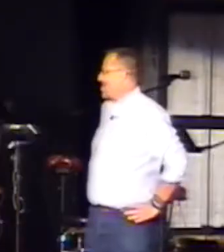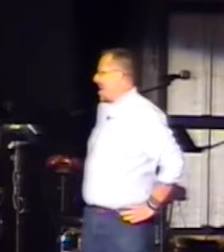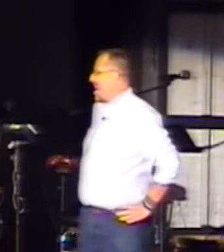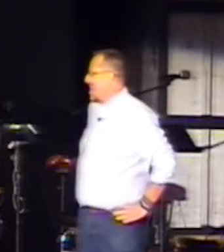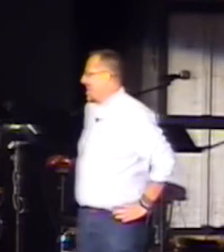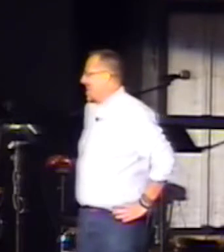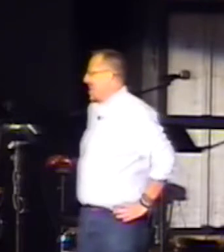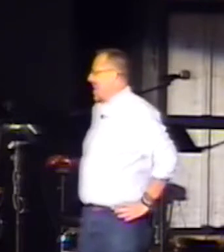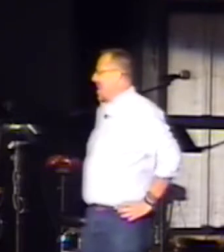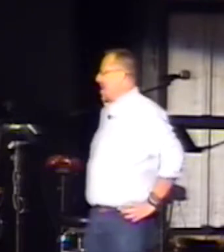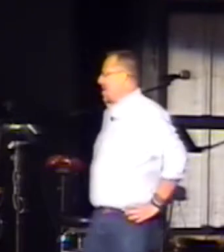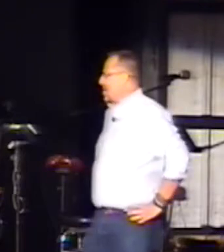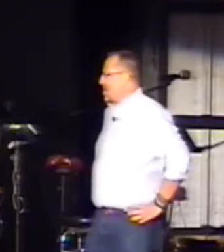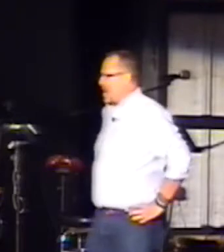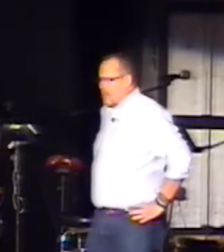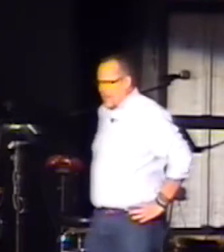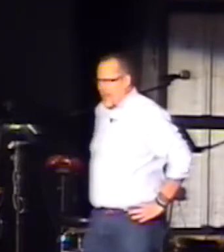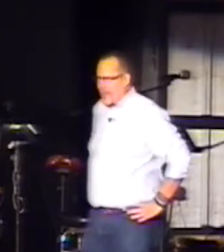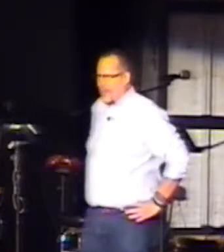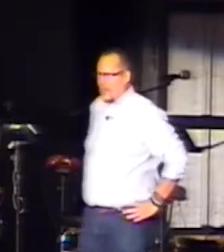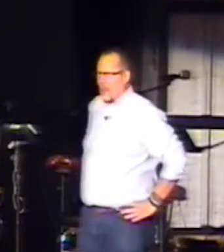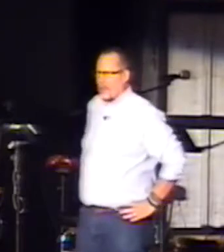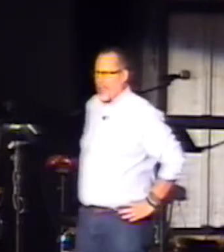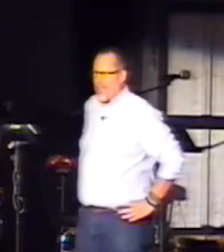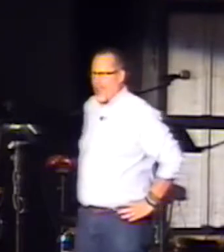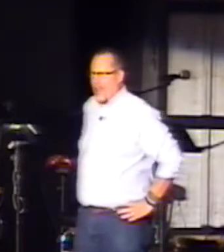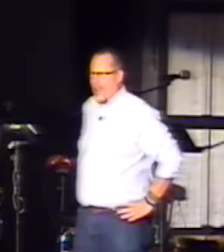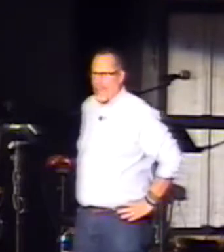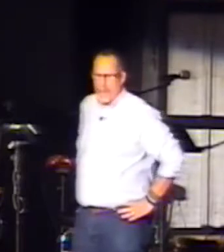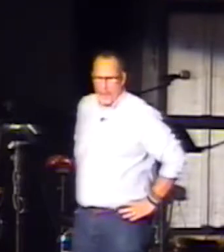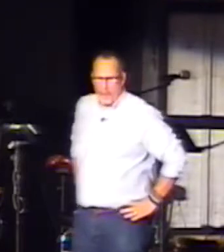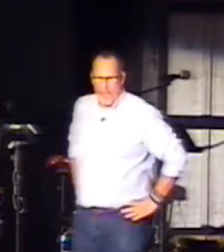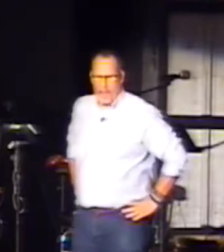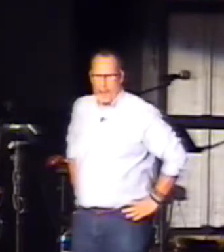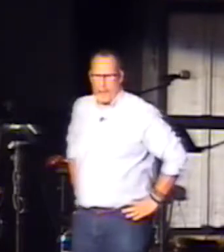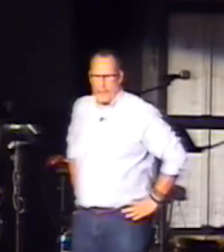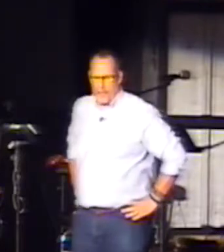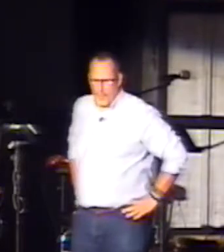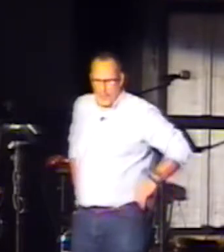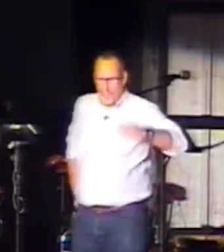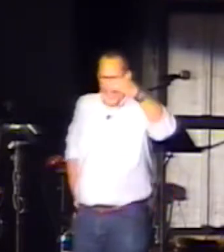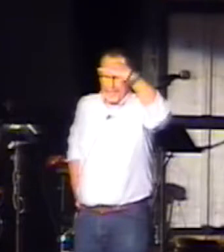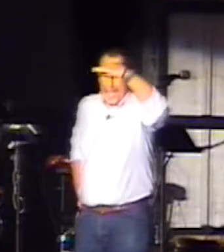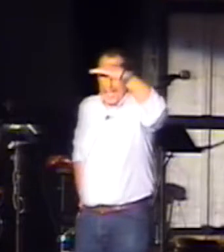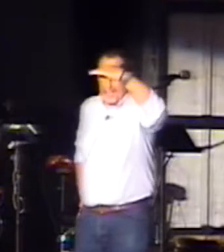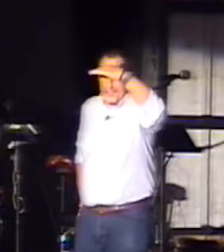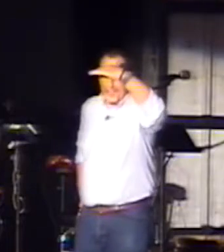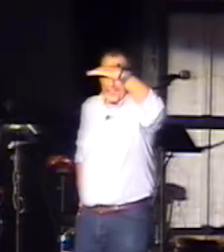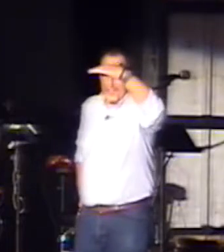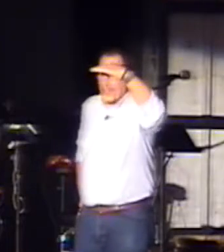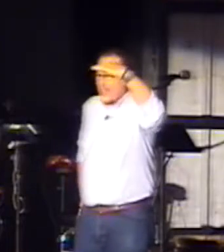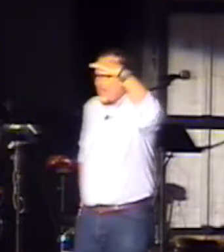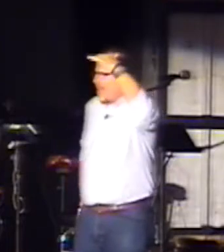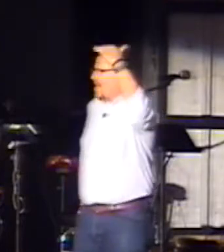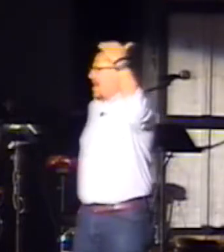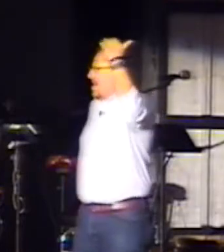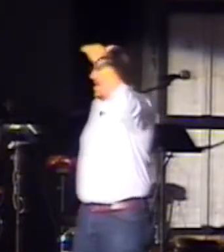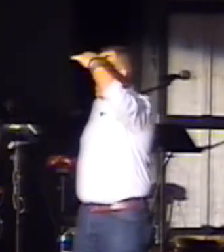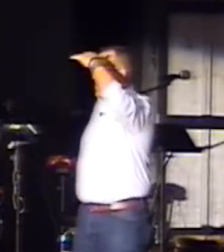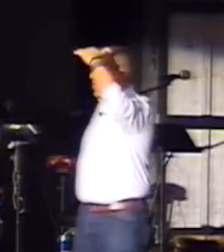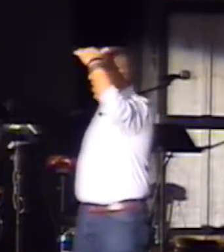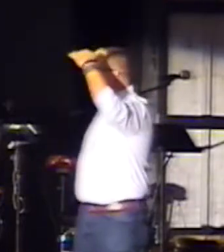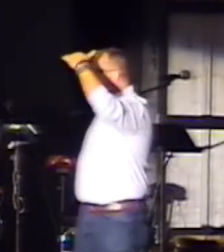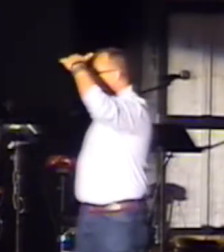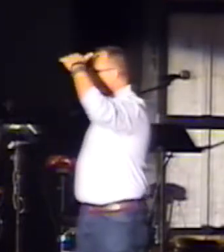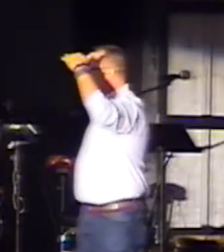Is that right? Some people have a little gray hair. Where's George Zabatakis?